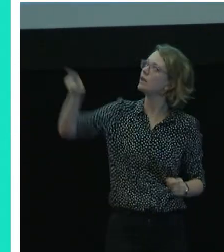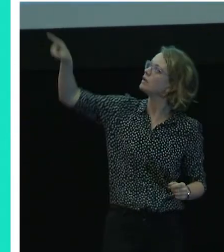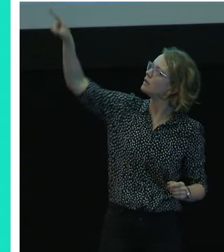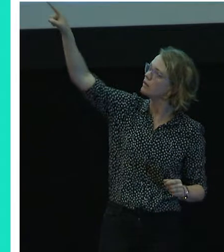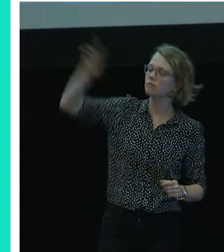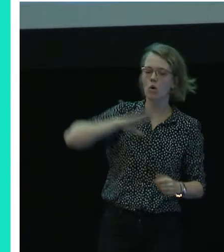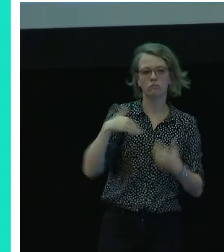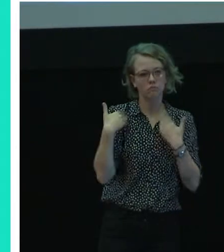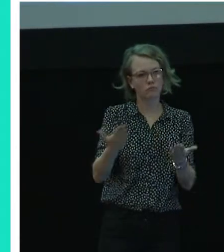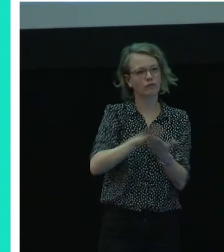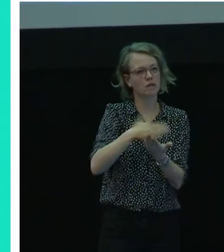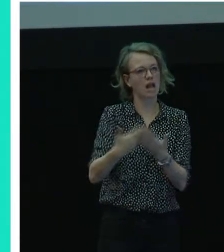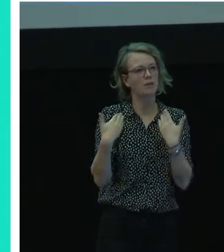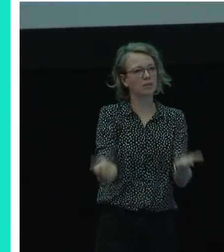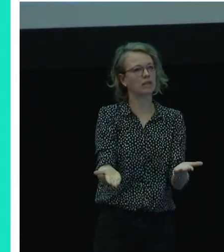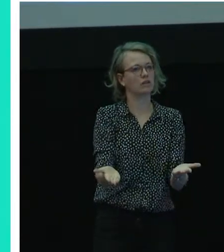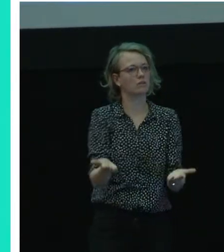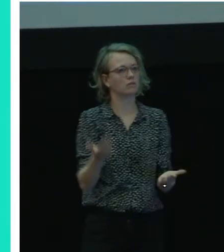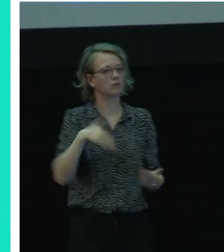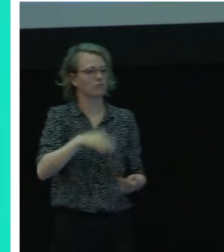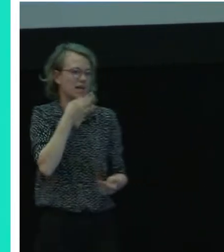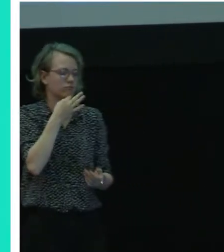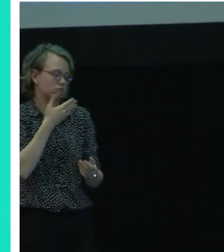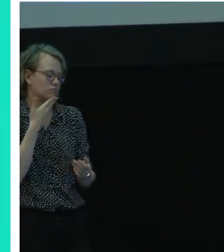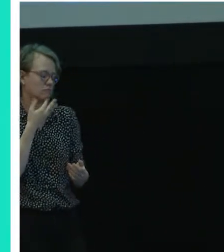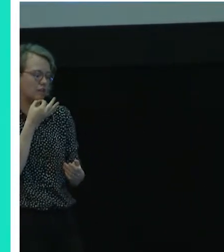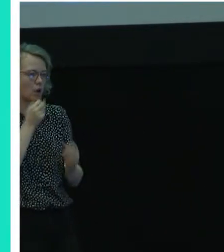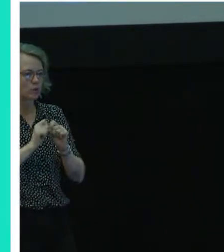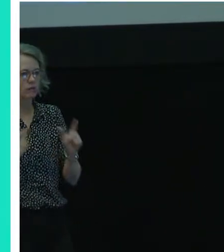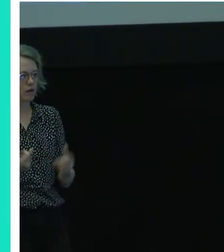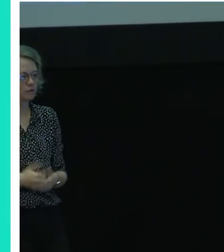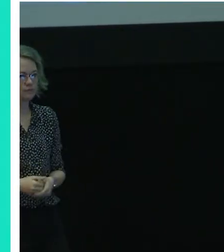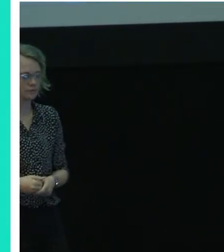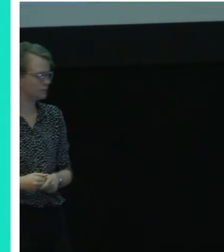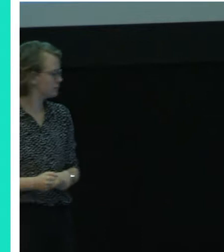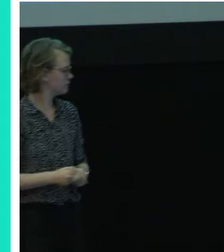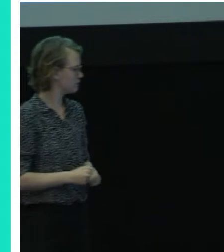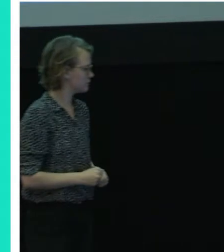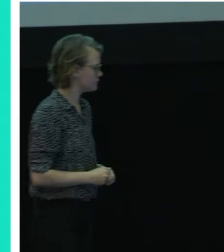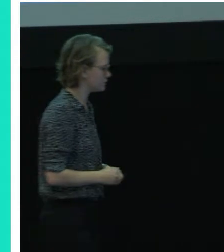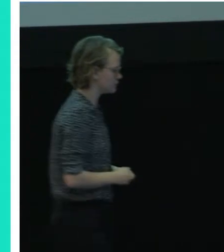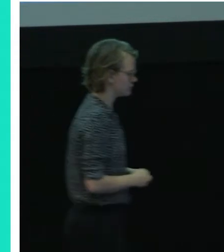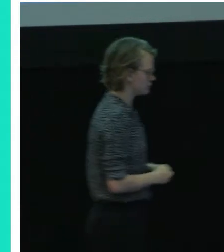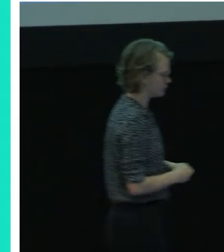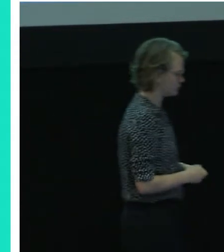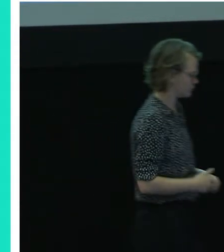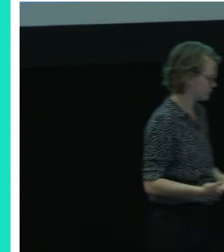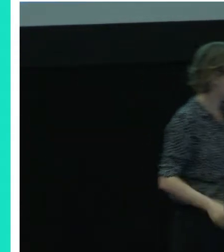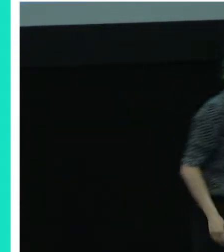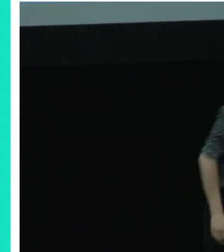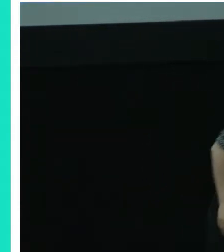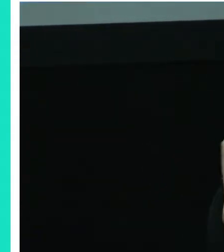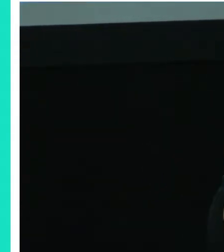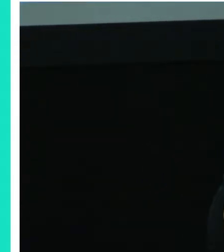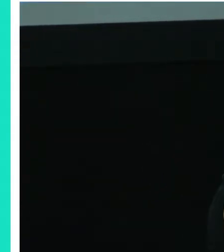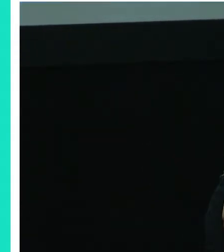is have specialized glossaries, difficult words, simpler language, all these things that you